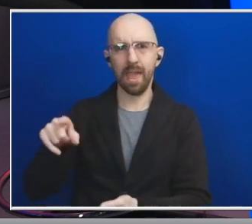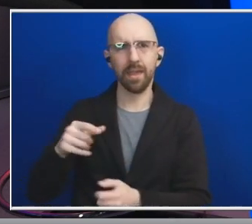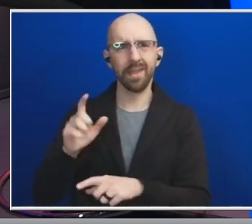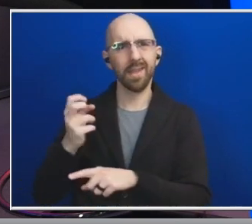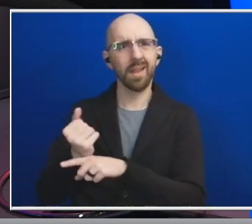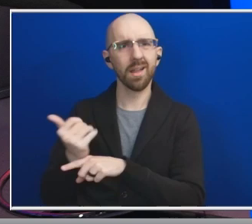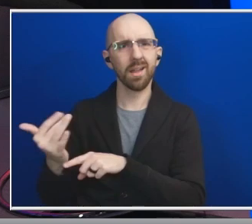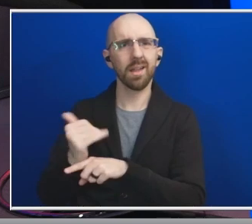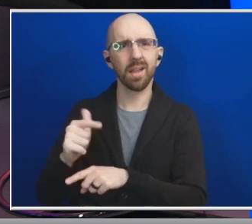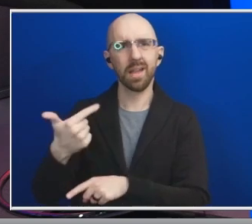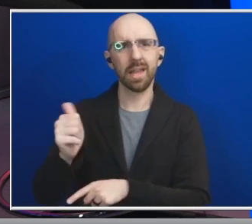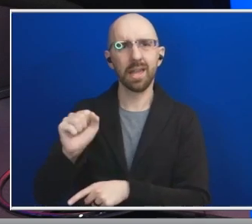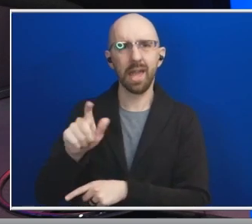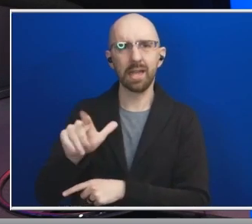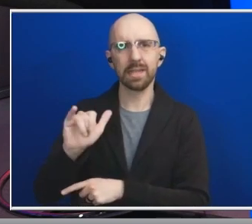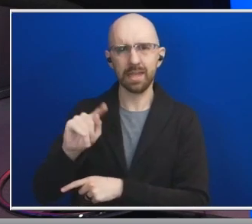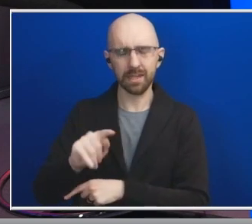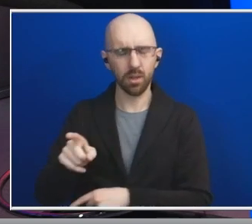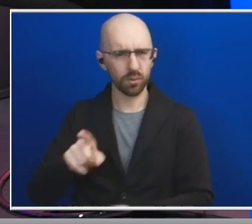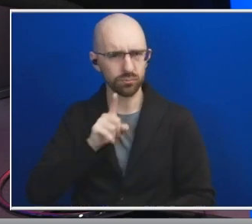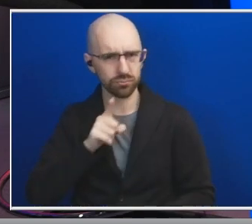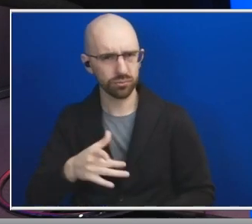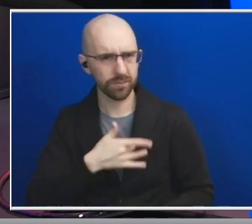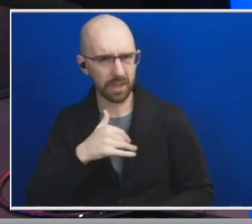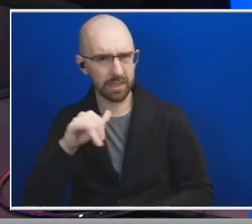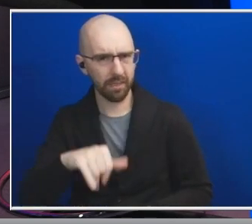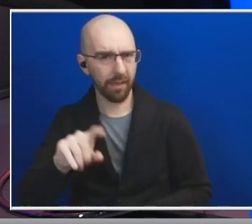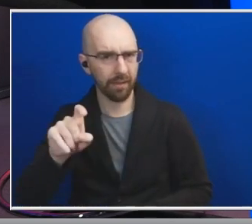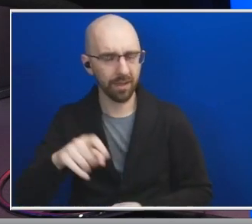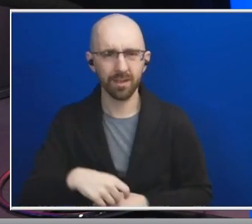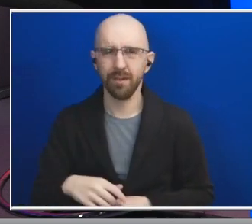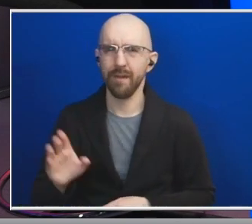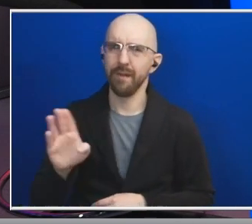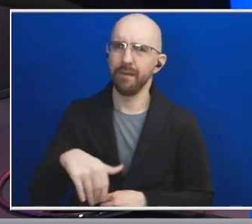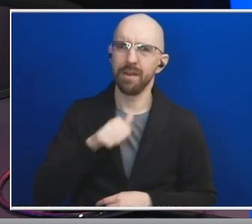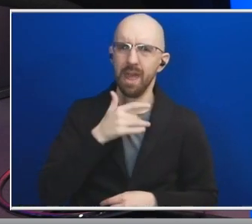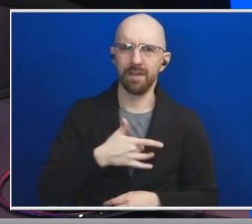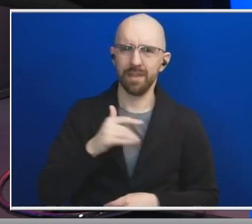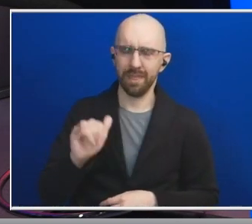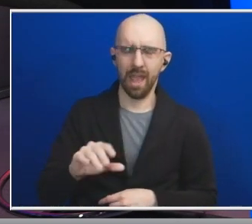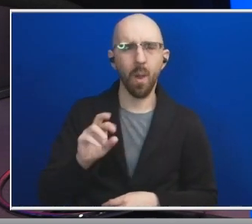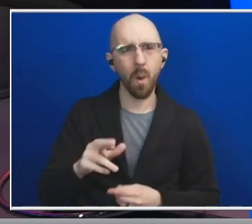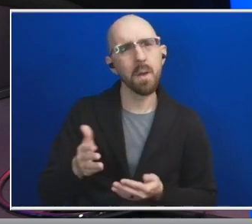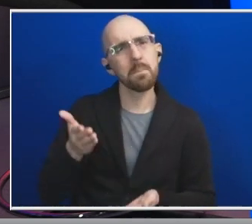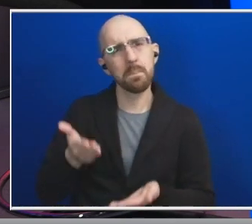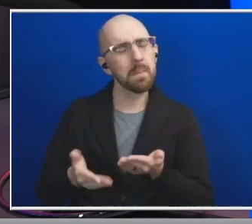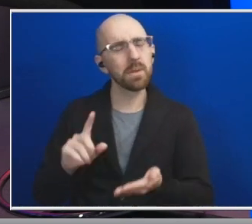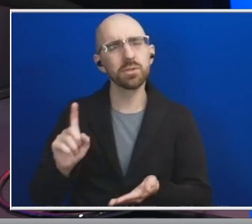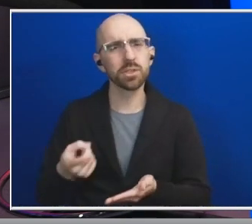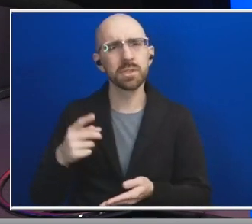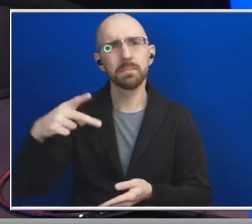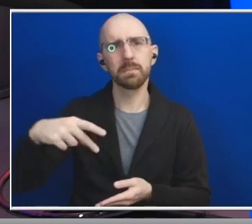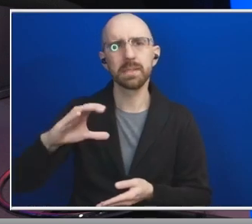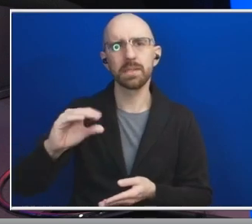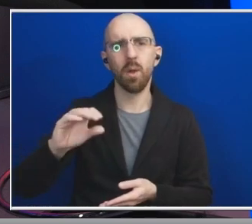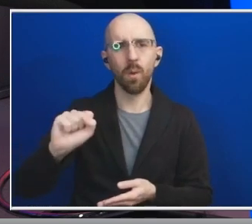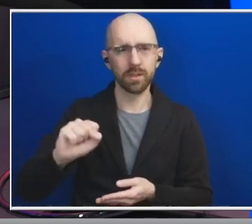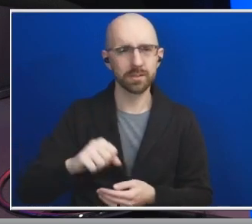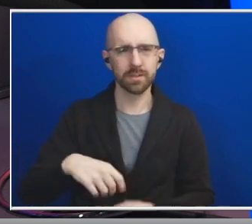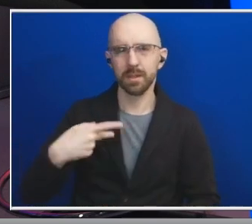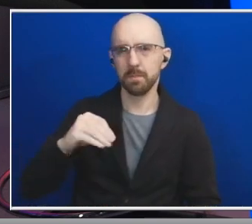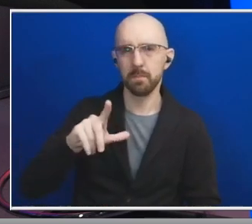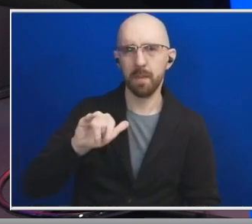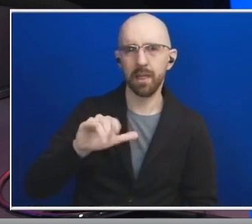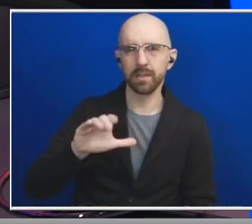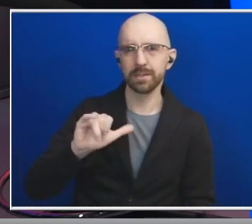are you sure that's what you're feeling? Or that's not what you're feeling? Or it's probably just PCOS, that's polycystic ovary syndrome,